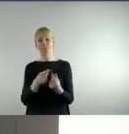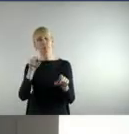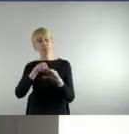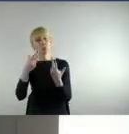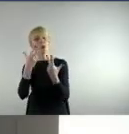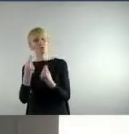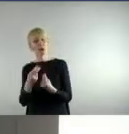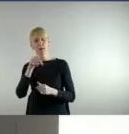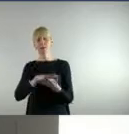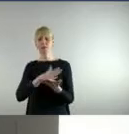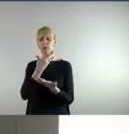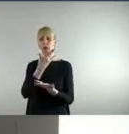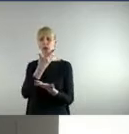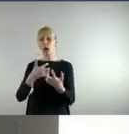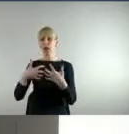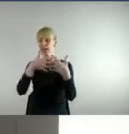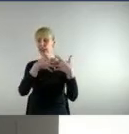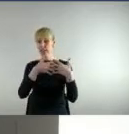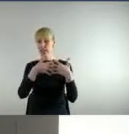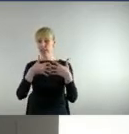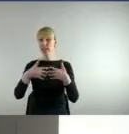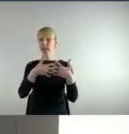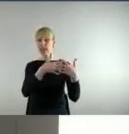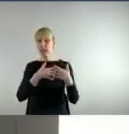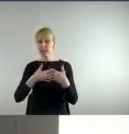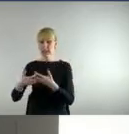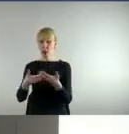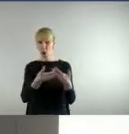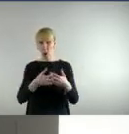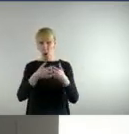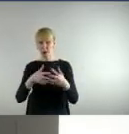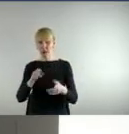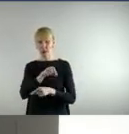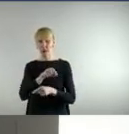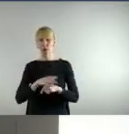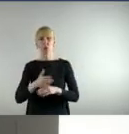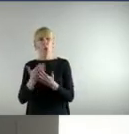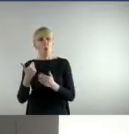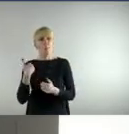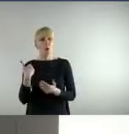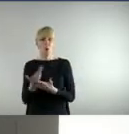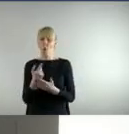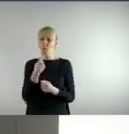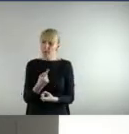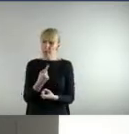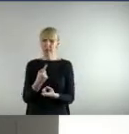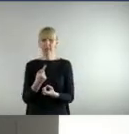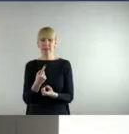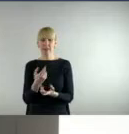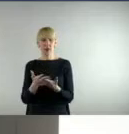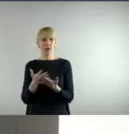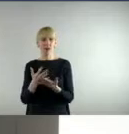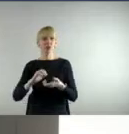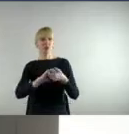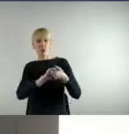support. And this solidarity between local governments is very strongly highlighted, has been very